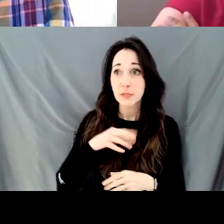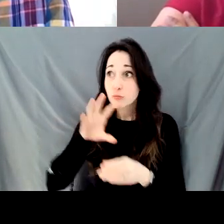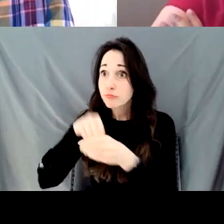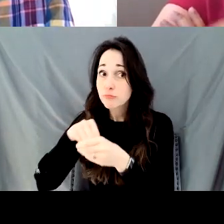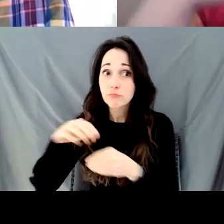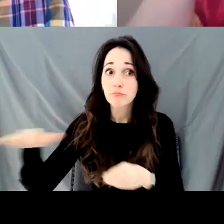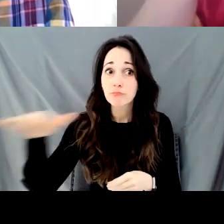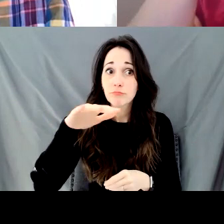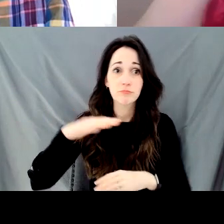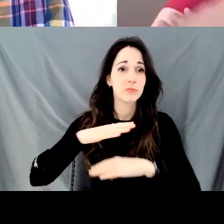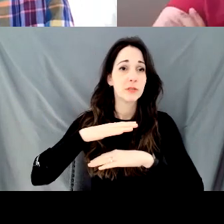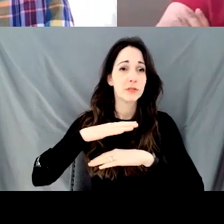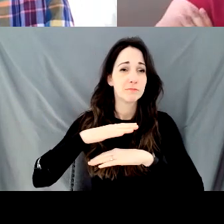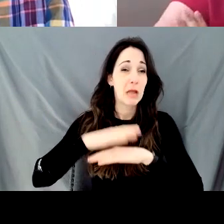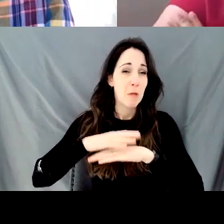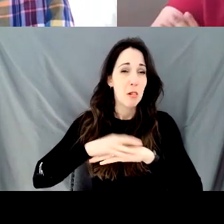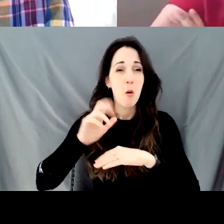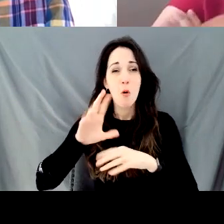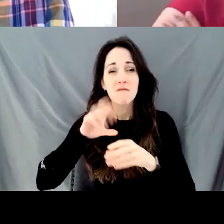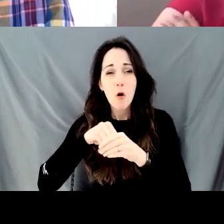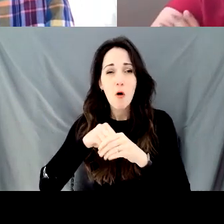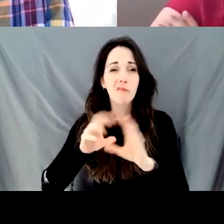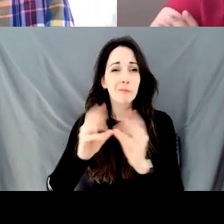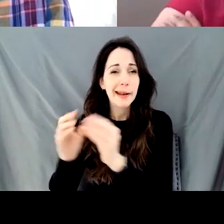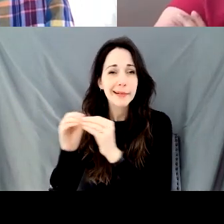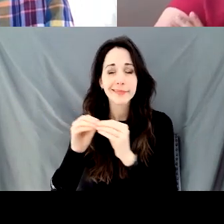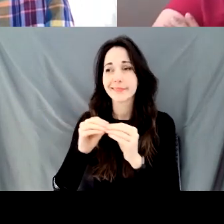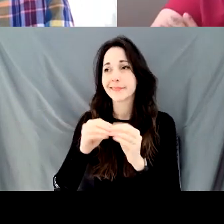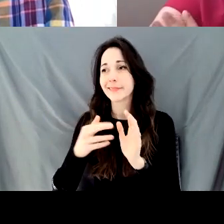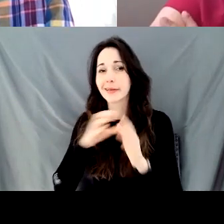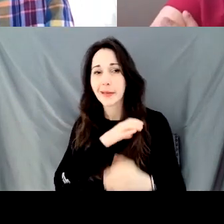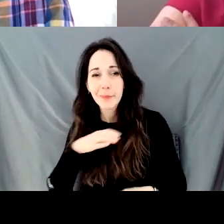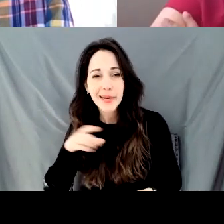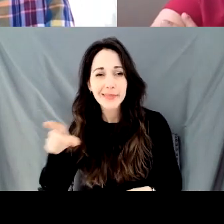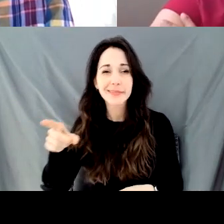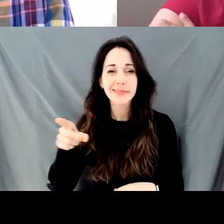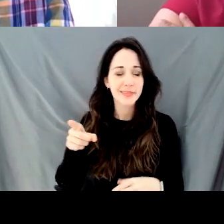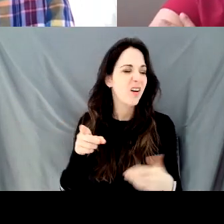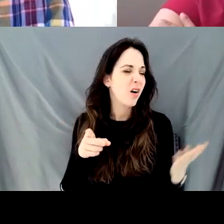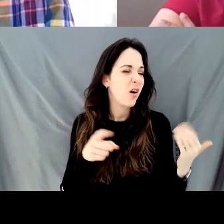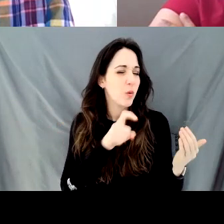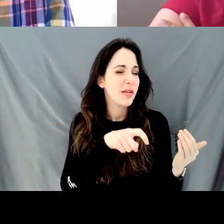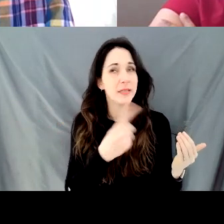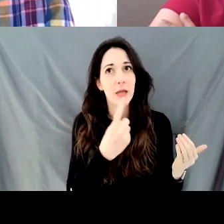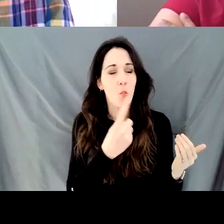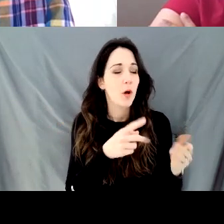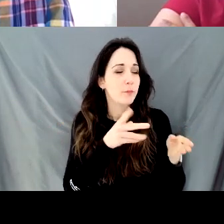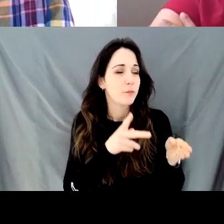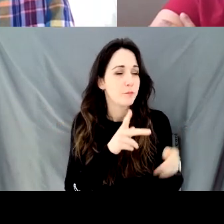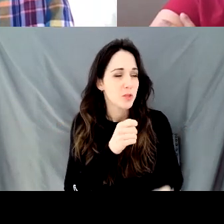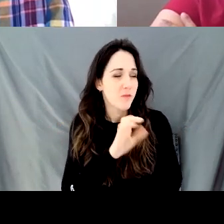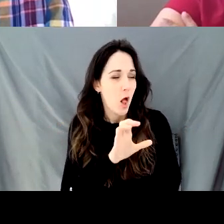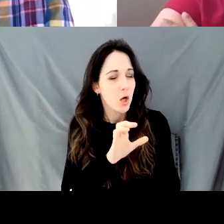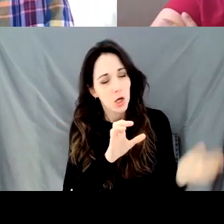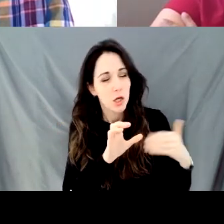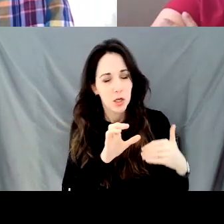pretty confident I was asked to sit at these tables because I could fulfill a checkbox. And that